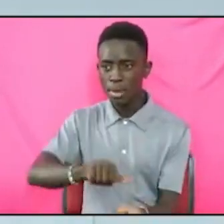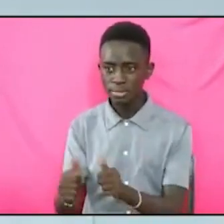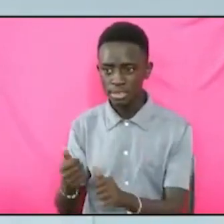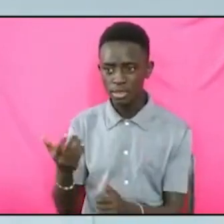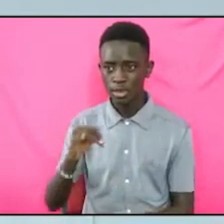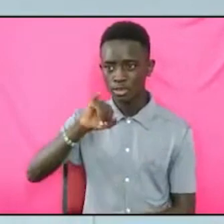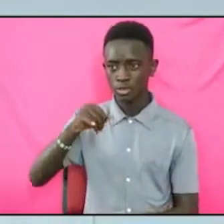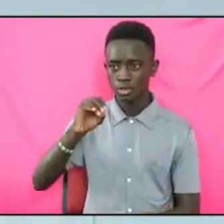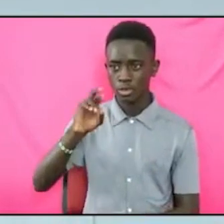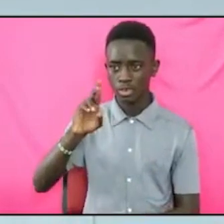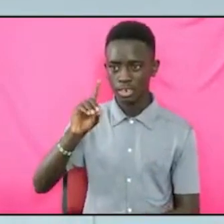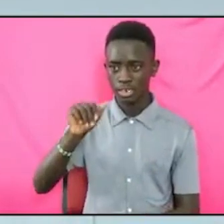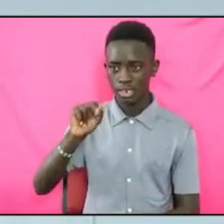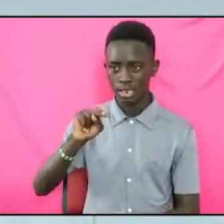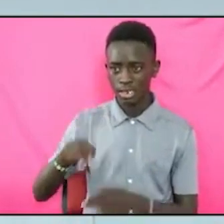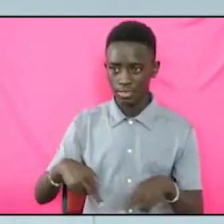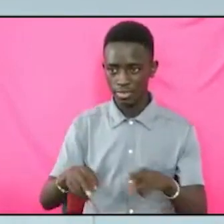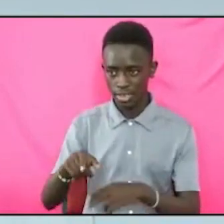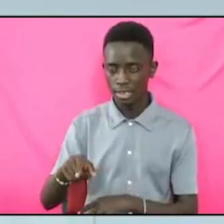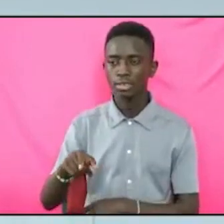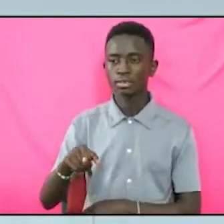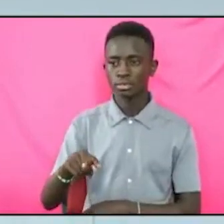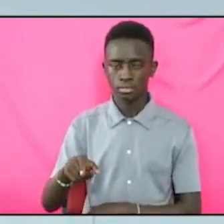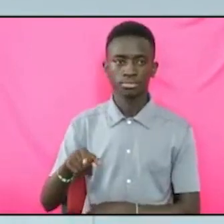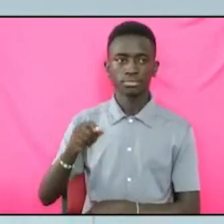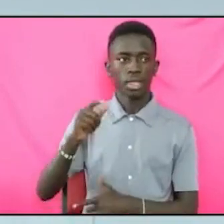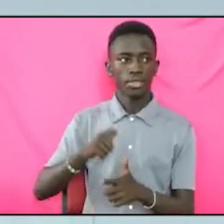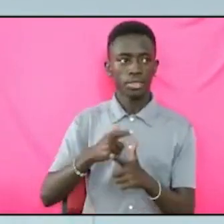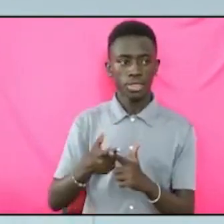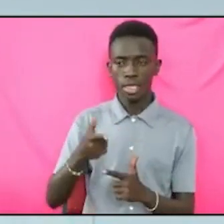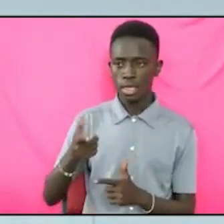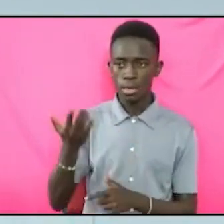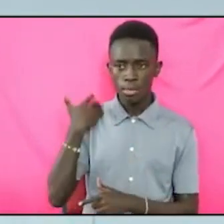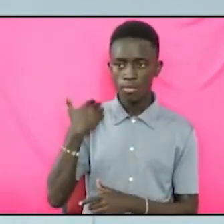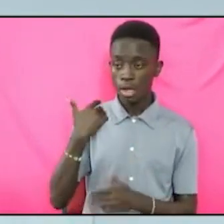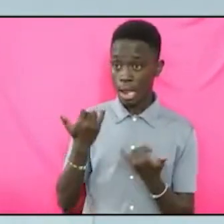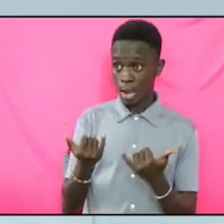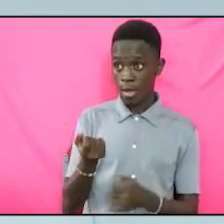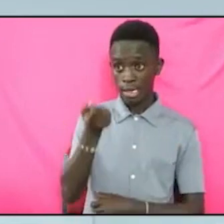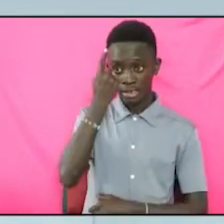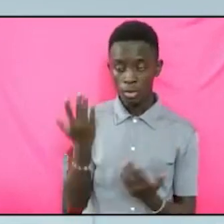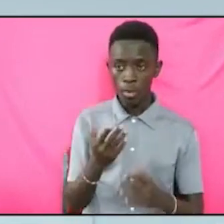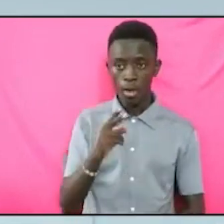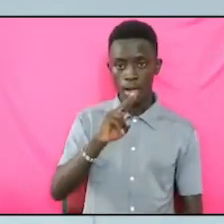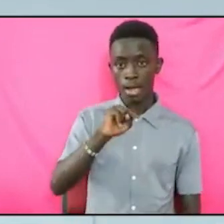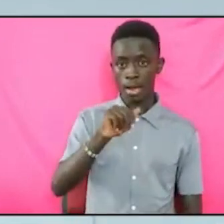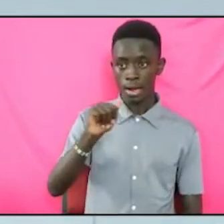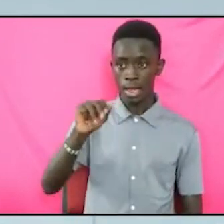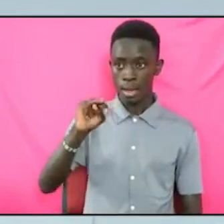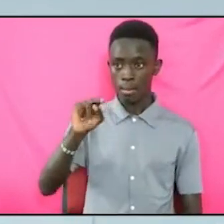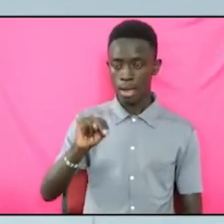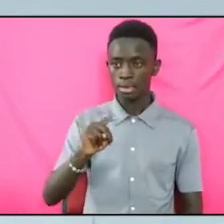Abana or Papa. I now understand why when Naaman was told, go shower in the